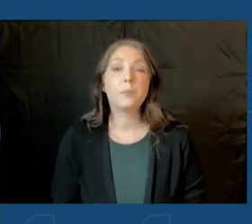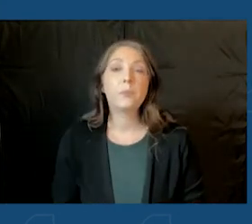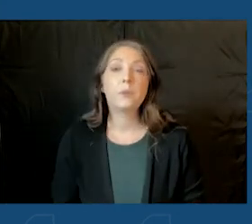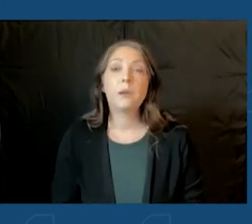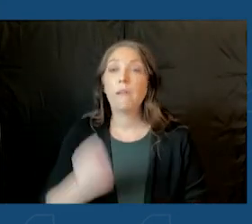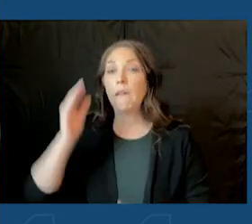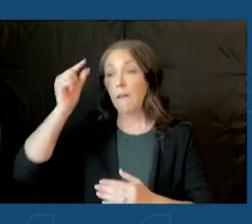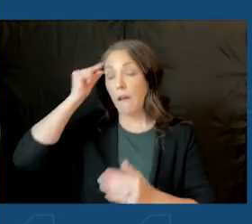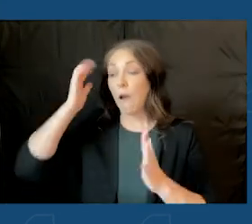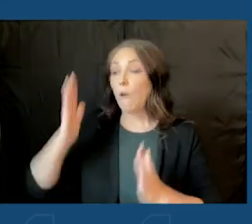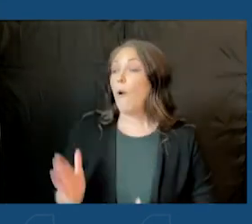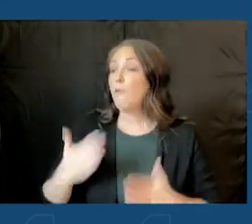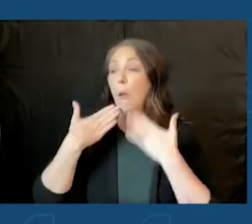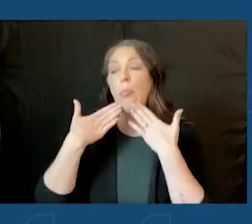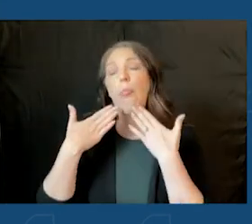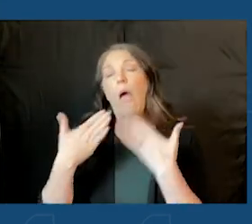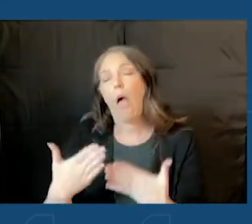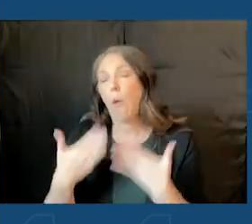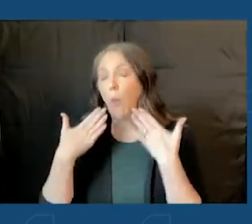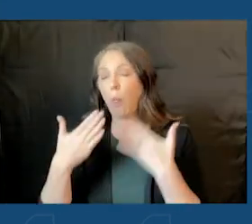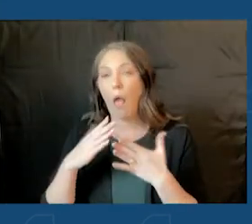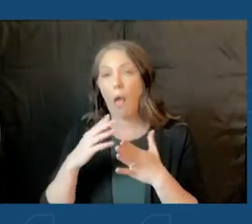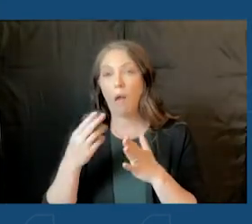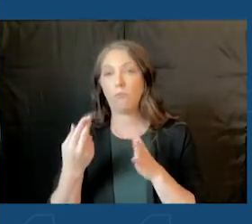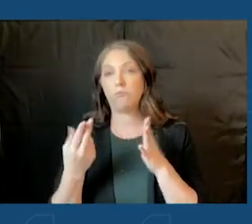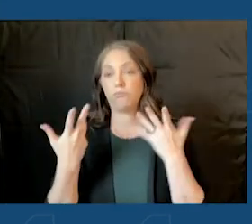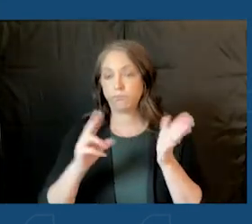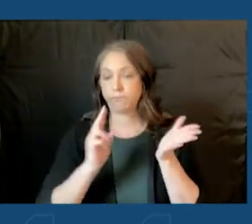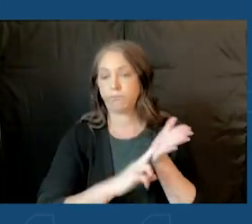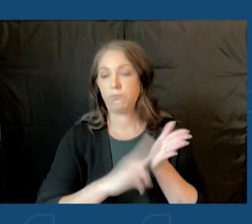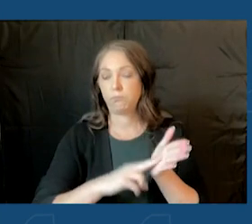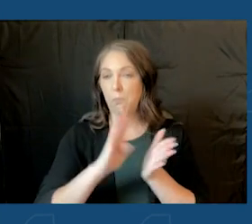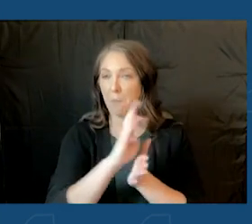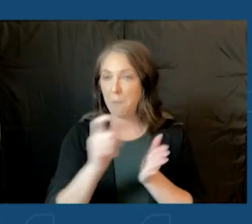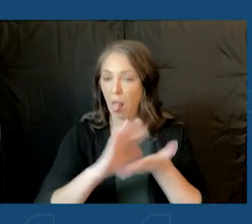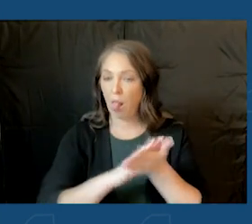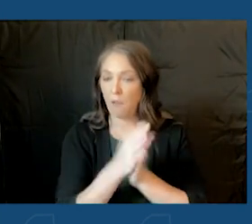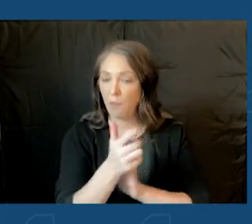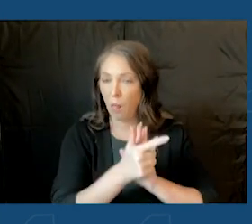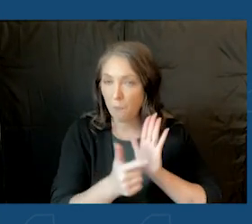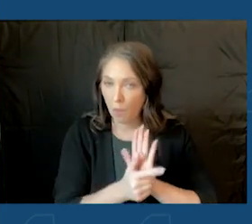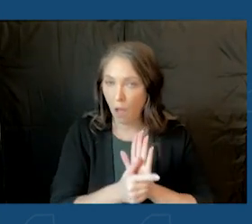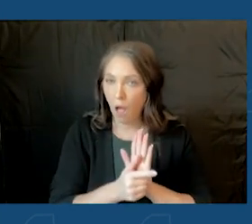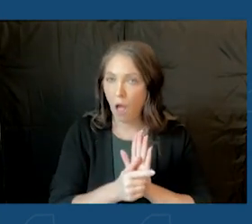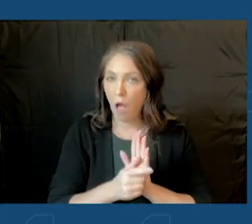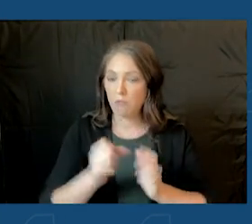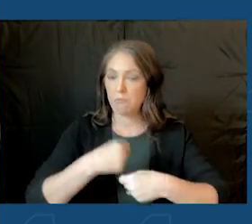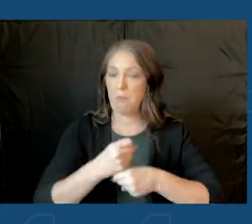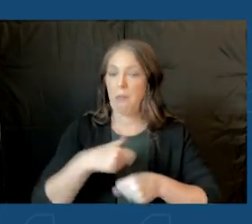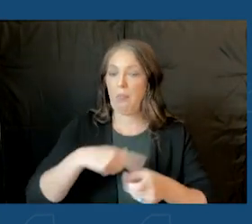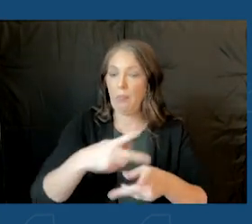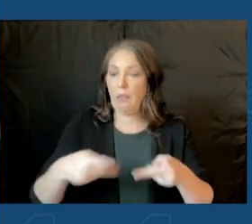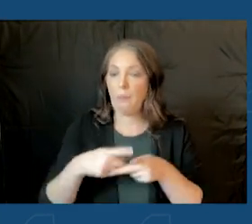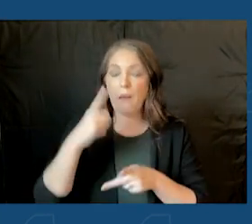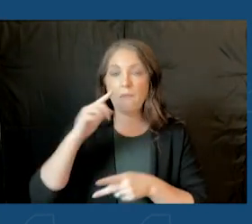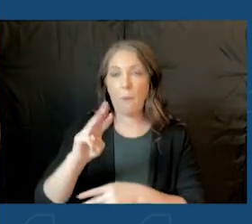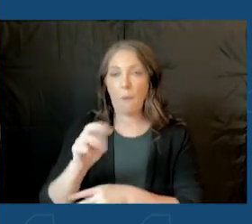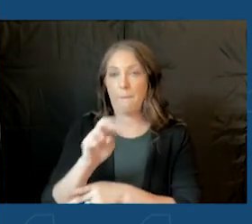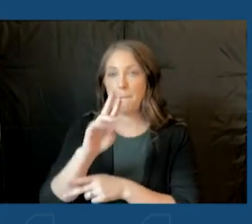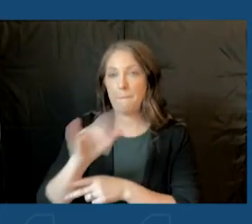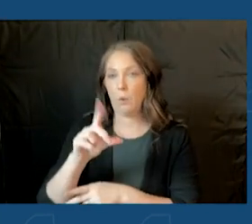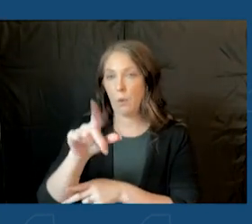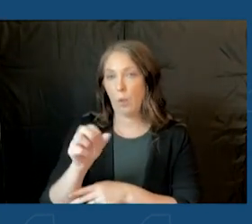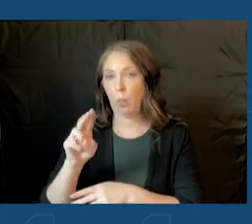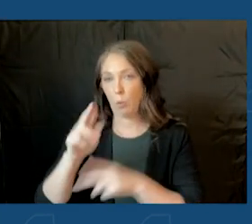Hochul, thank you so much for signing this bill into law and for creating this space for us to celebrate Marylou's accomplishments.